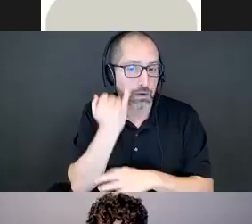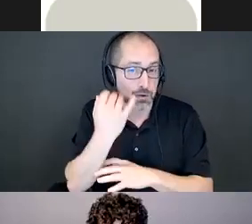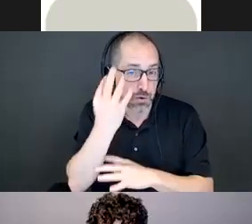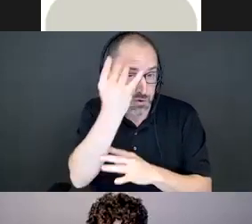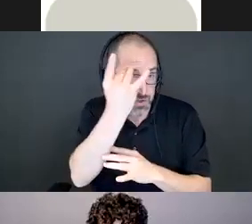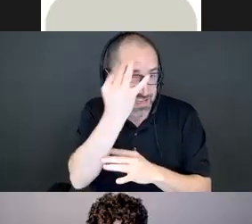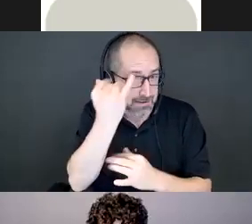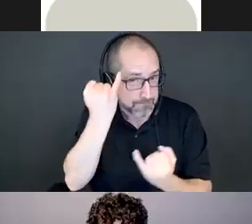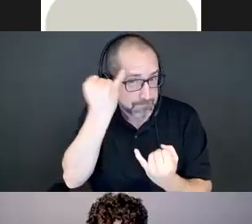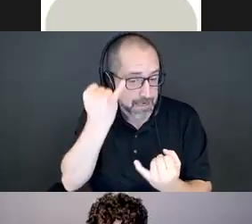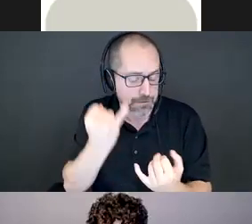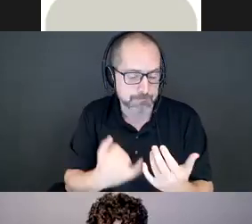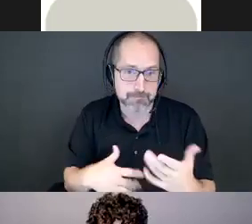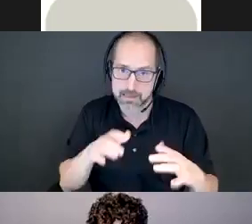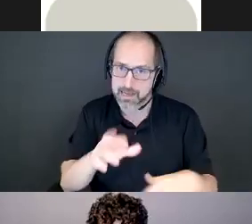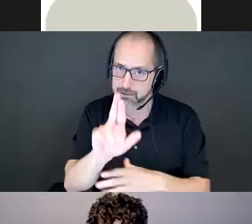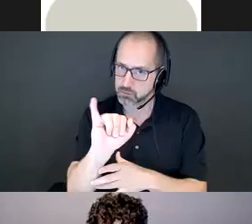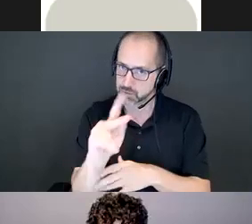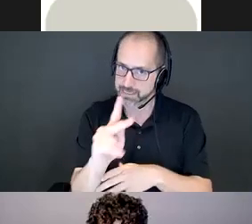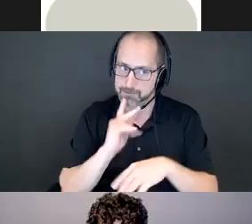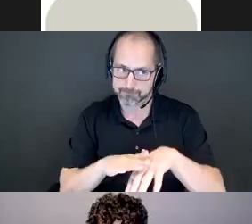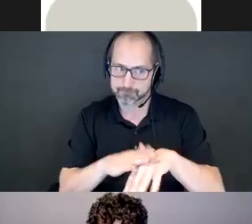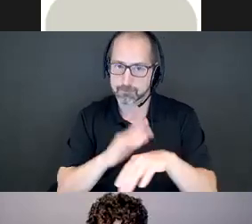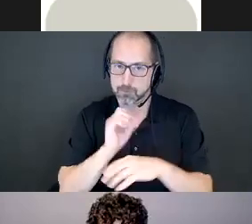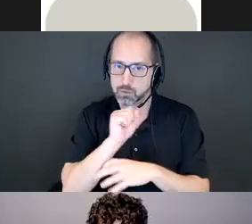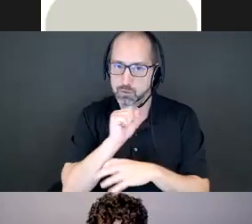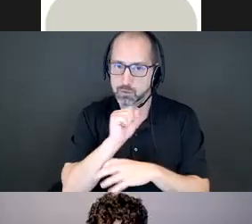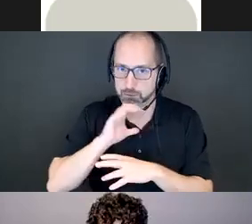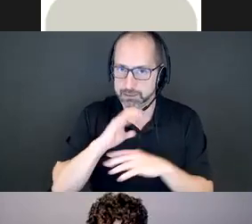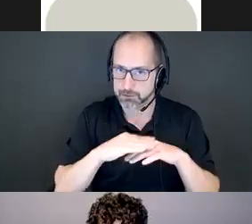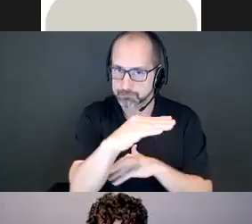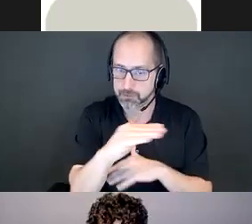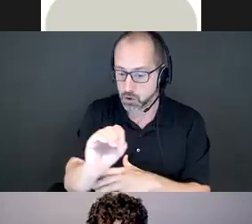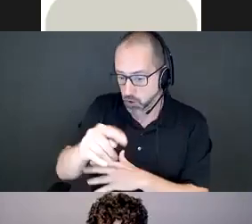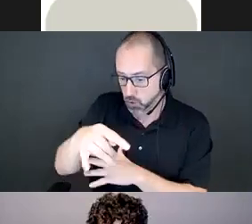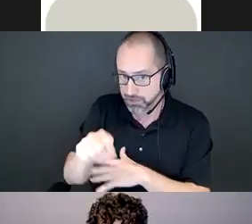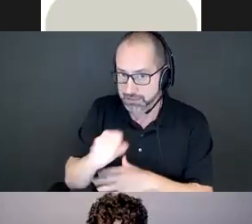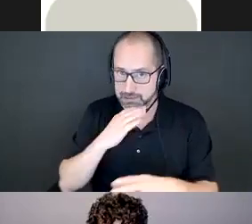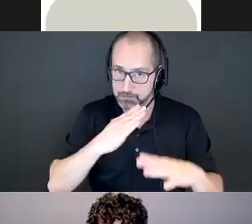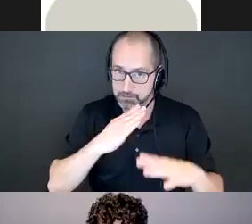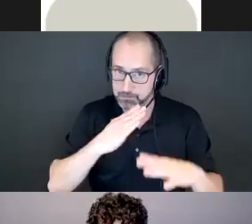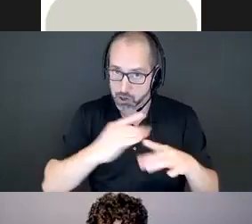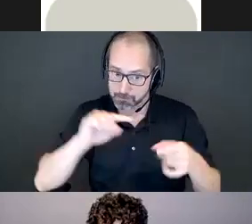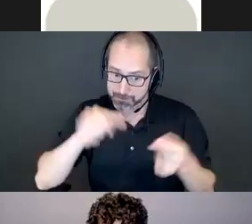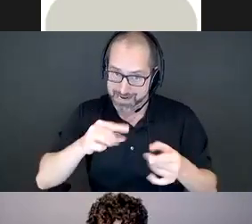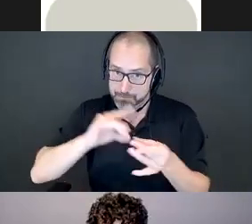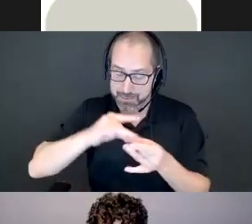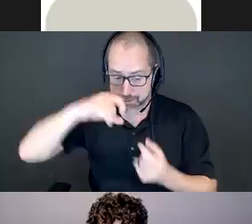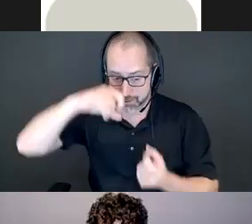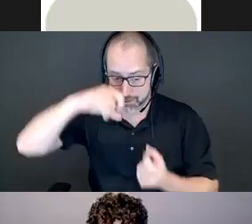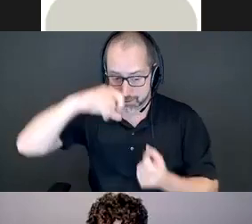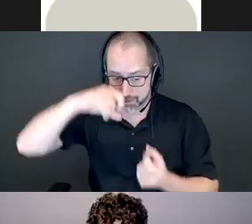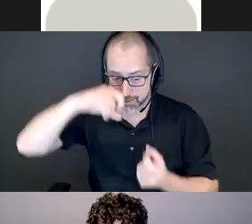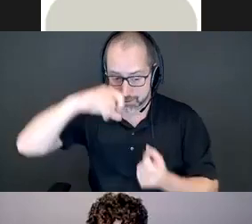you know, that's a risk factor for older adults. Opiates can block pain messages transmitted by the spinal cord to the body, so